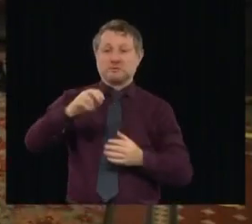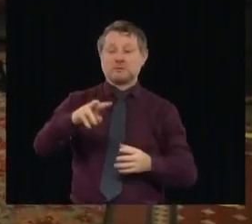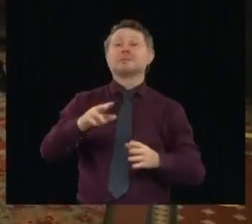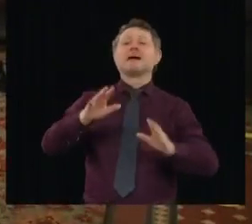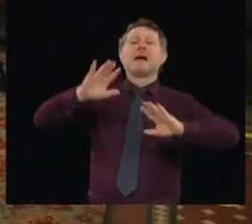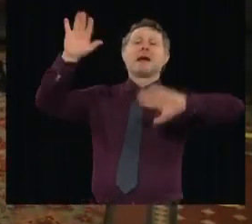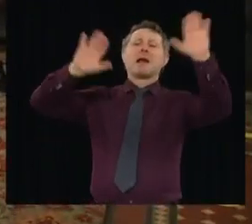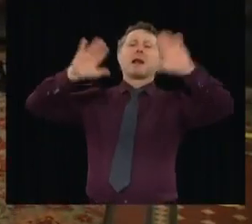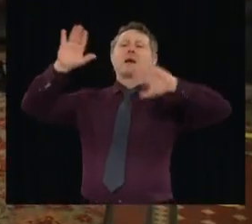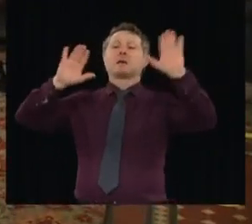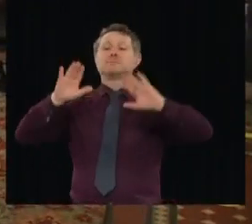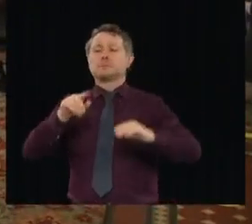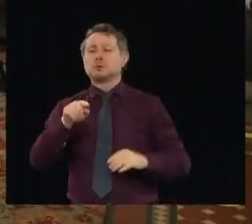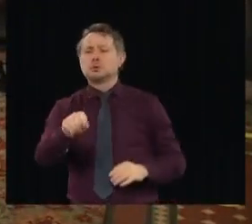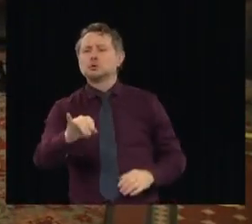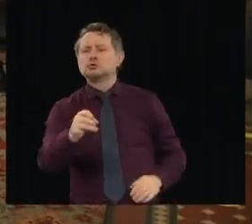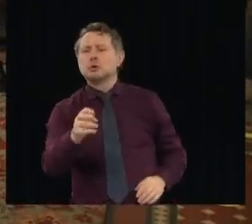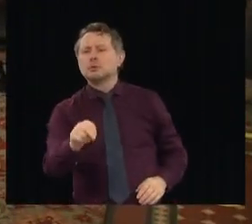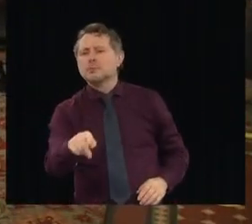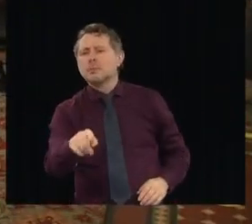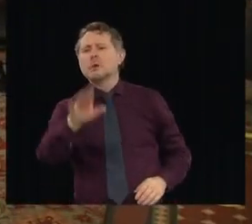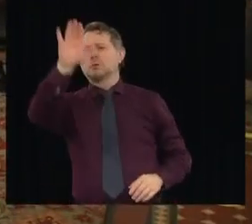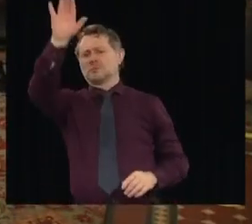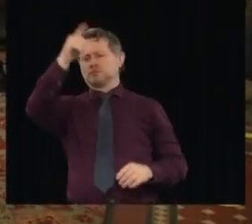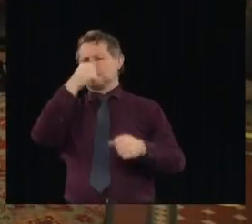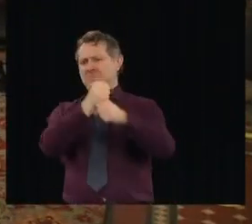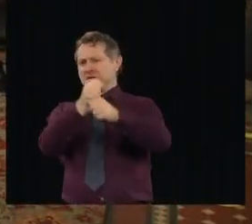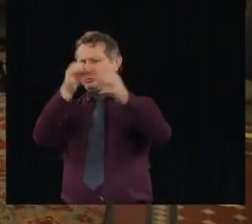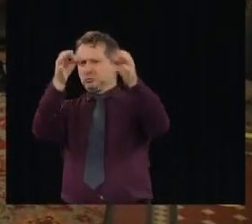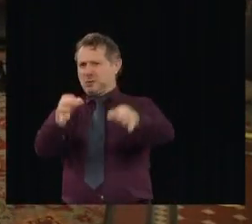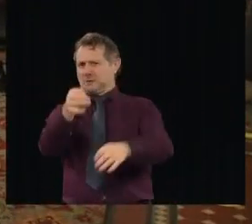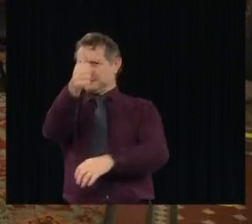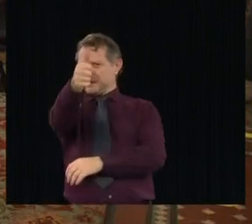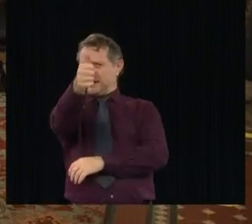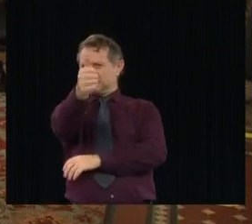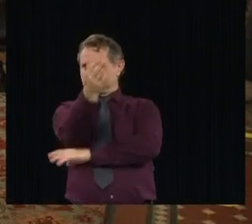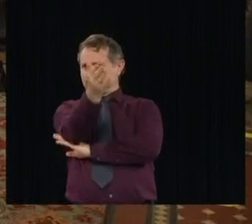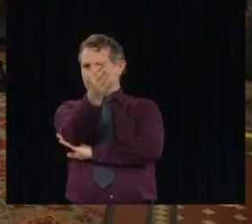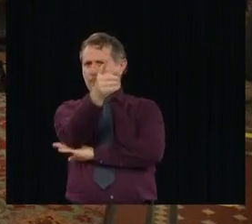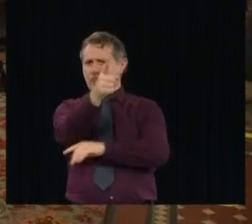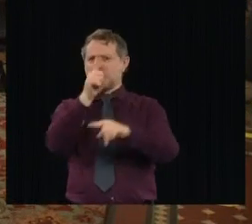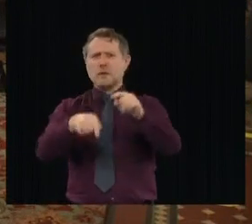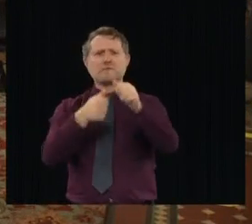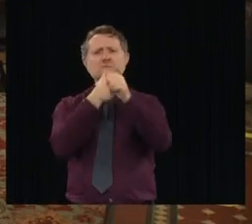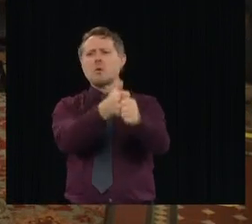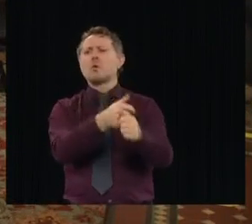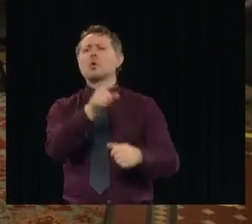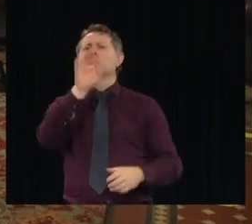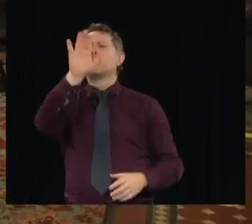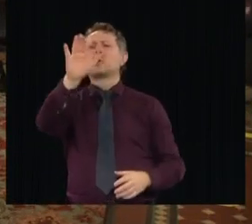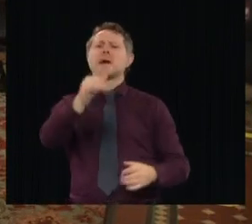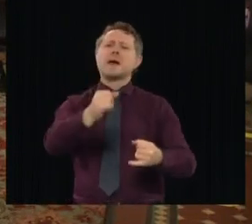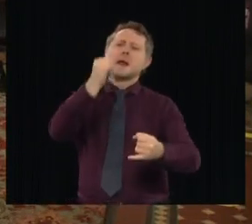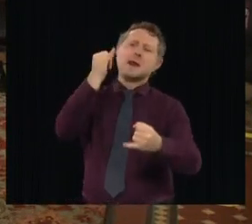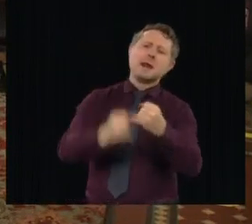Go ahead, John. You have to make a decision on your own at some point. I mean, what's your drop-dead date for making a